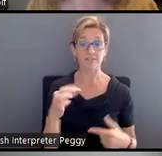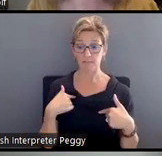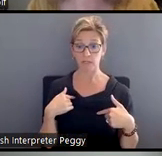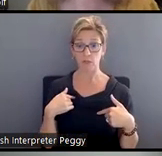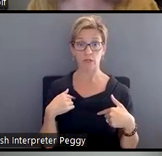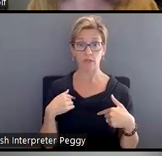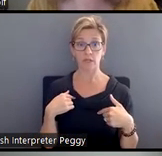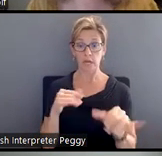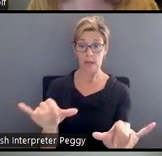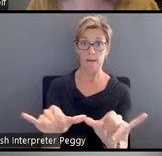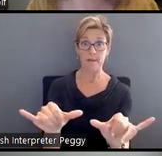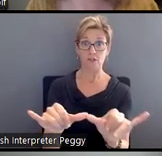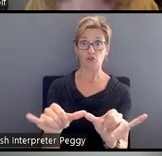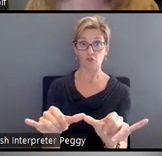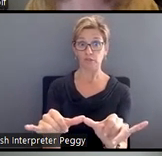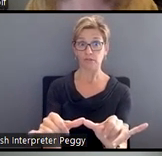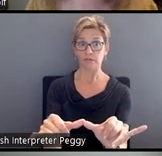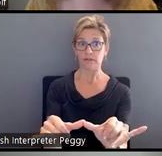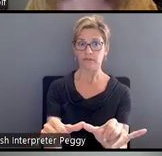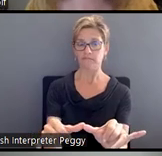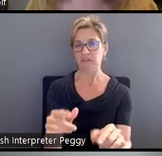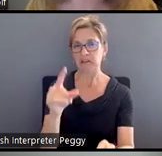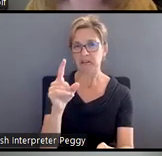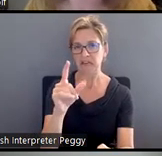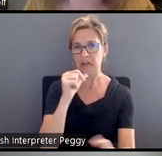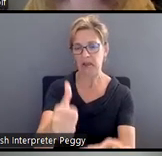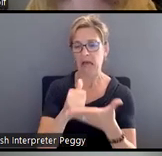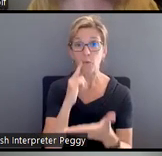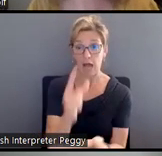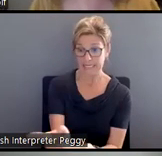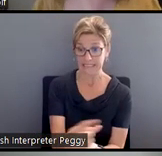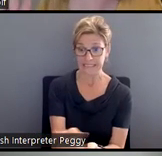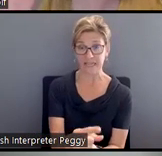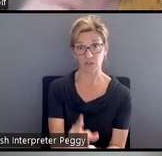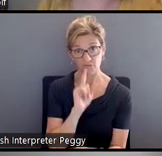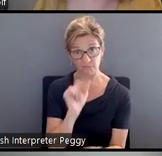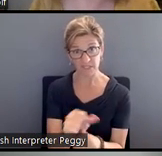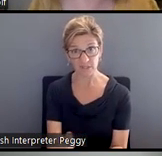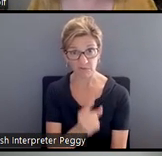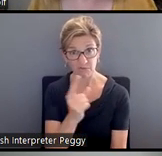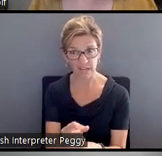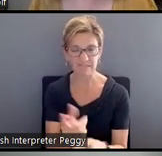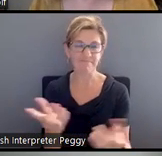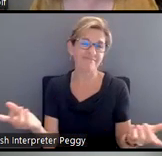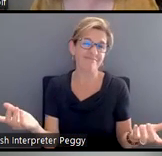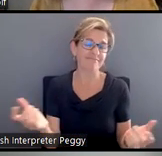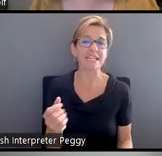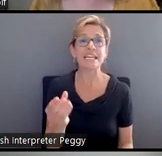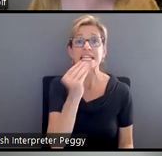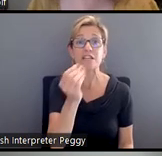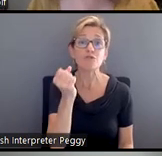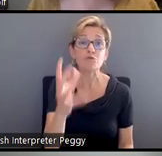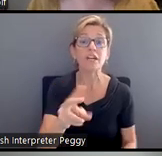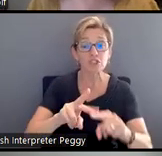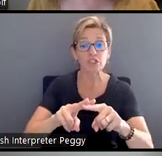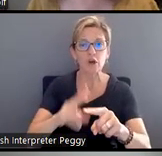control over the measuring factor, that's not helpful because scales are unreliable, right? Eat too much salt, your weight goes up. So I would look at a